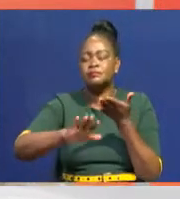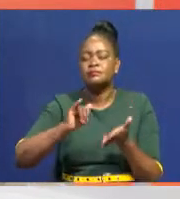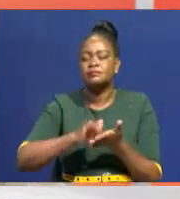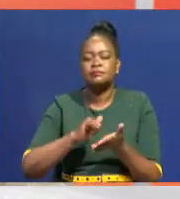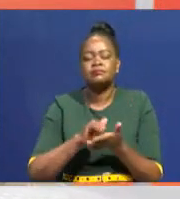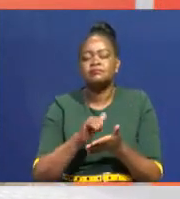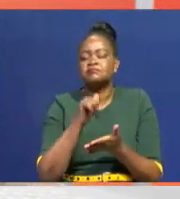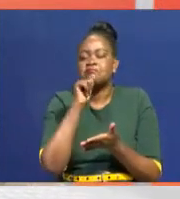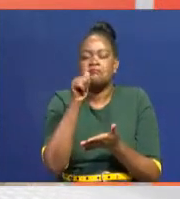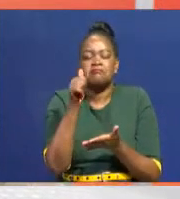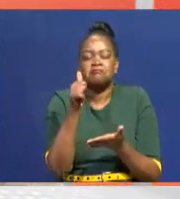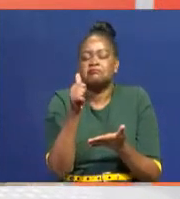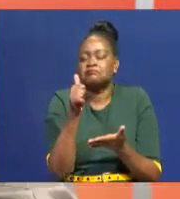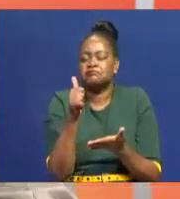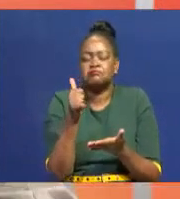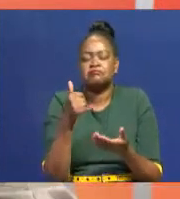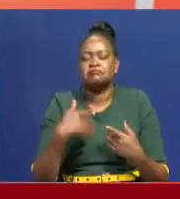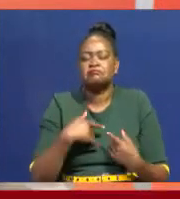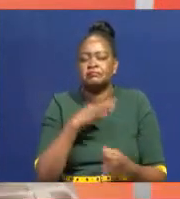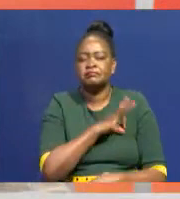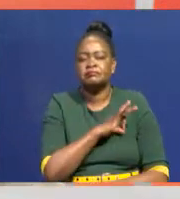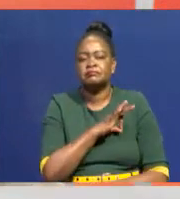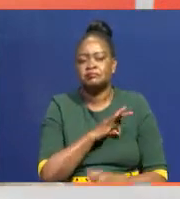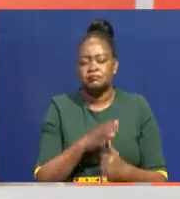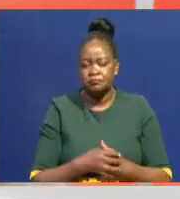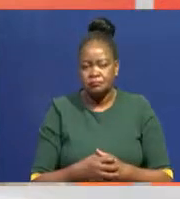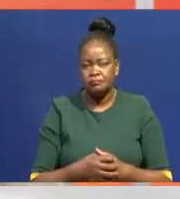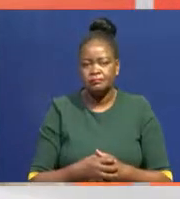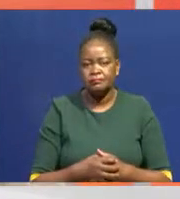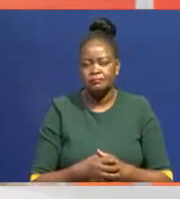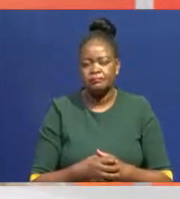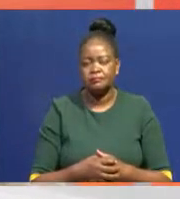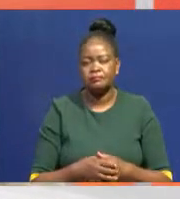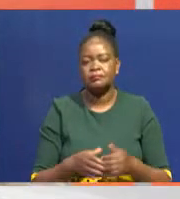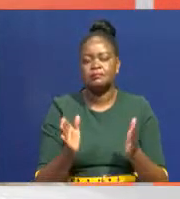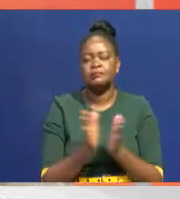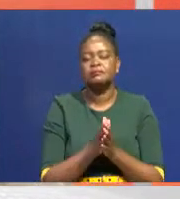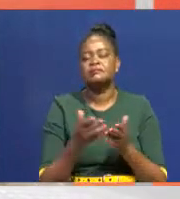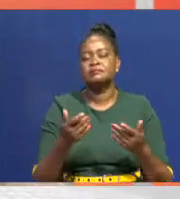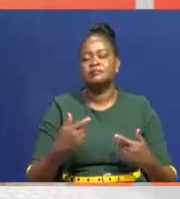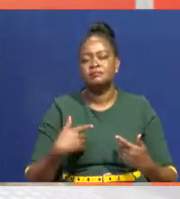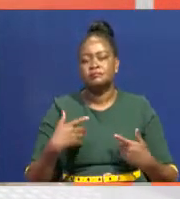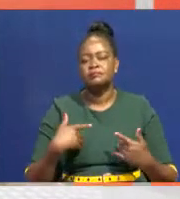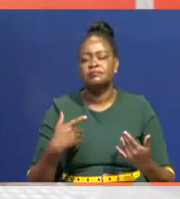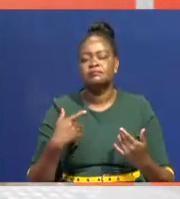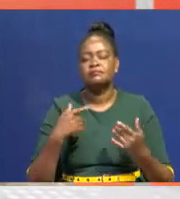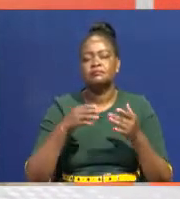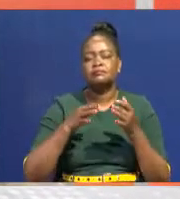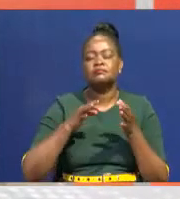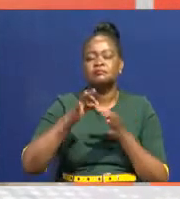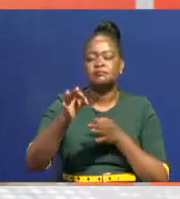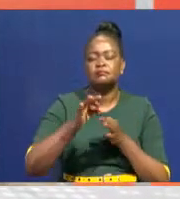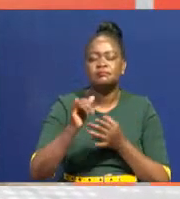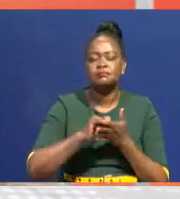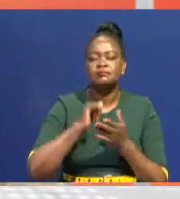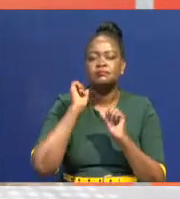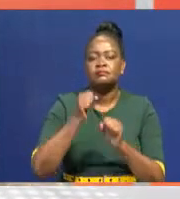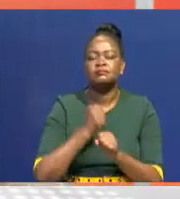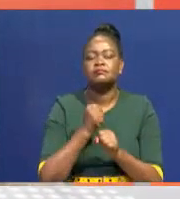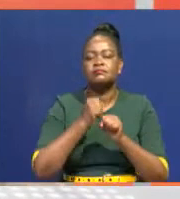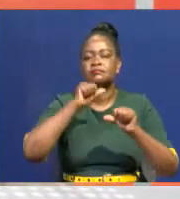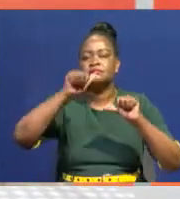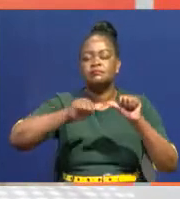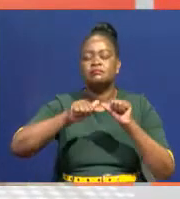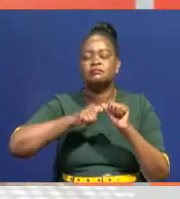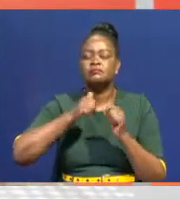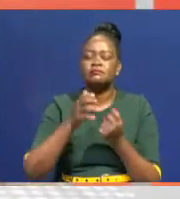make business sense to some of these operators. And there is only an extent to which you can go in terms of pushing